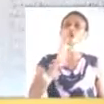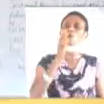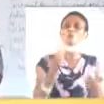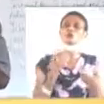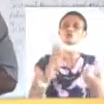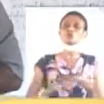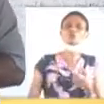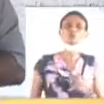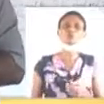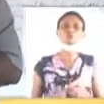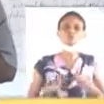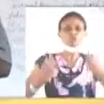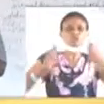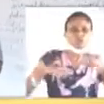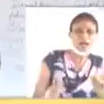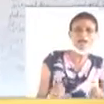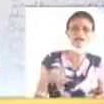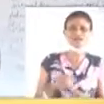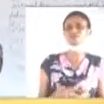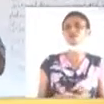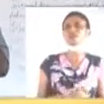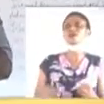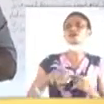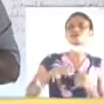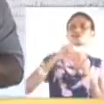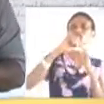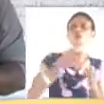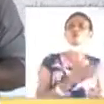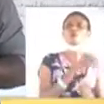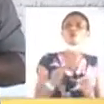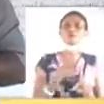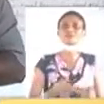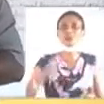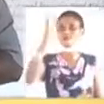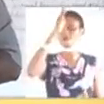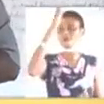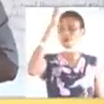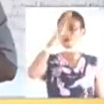They want to experiment, especially when their father and their mother is not there.